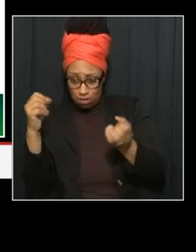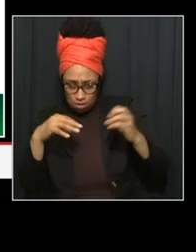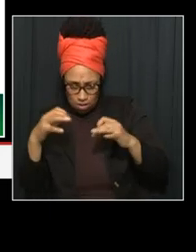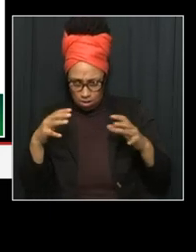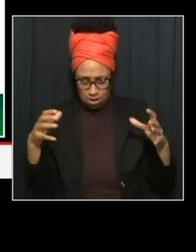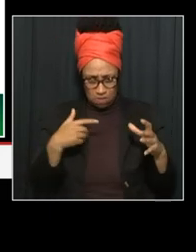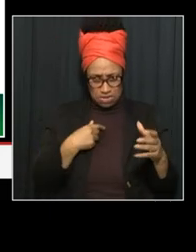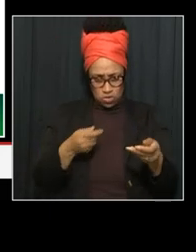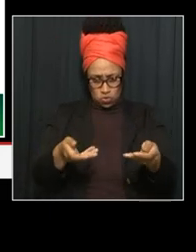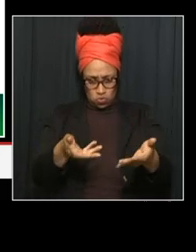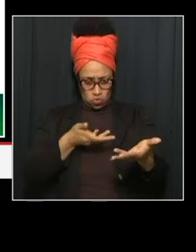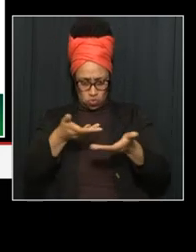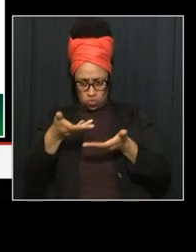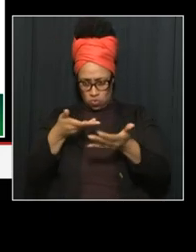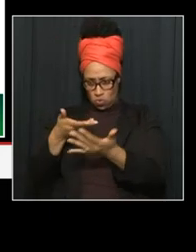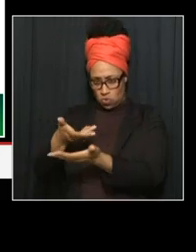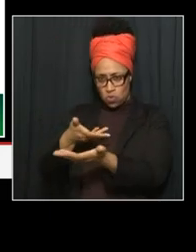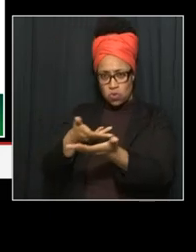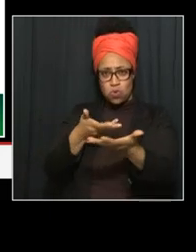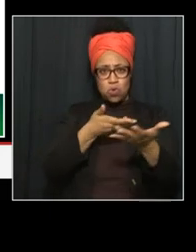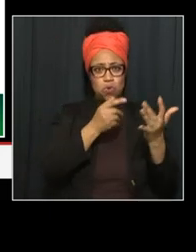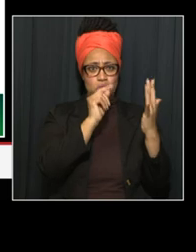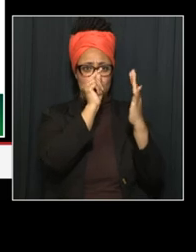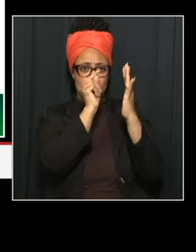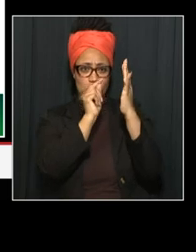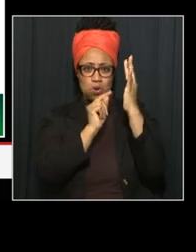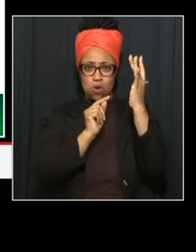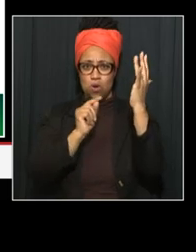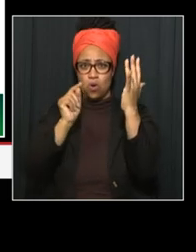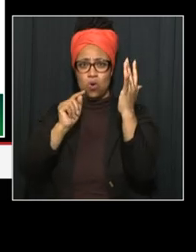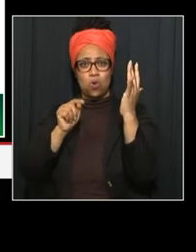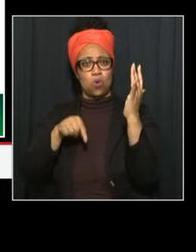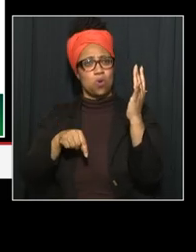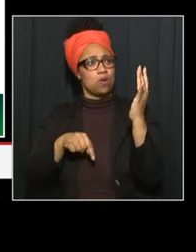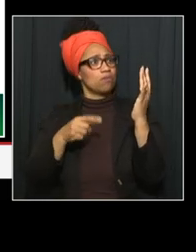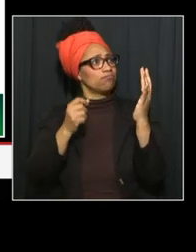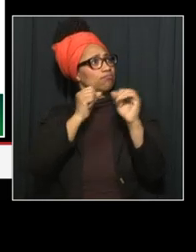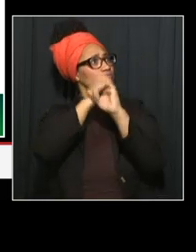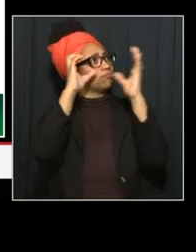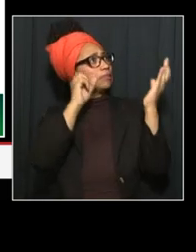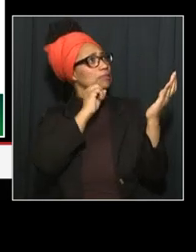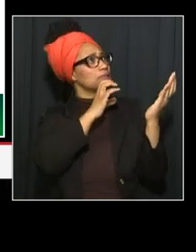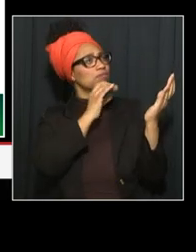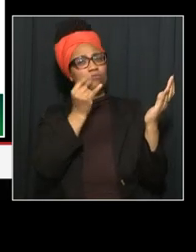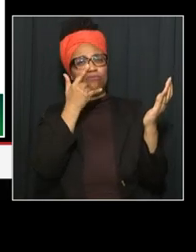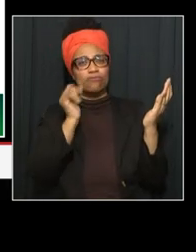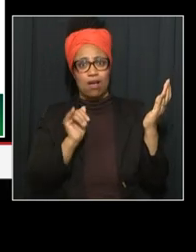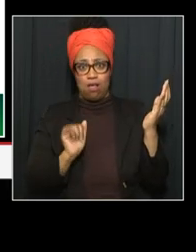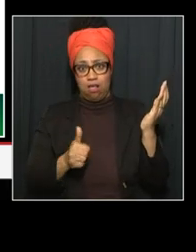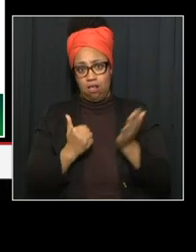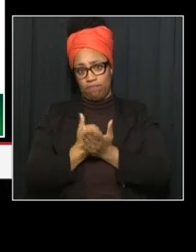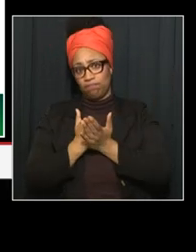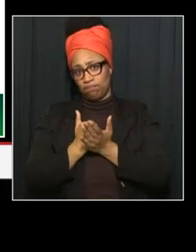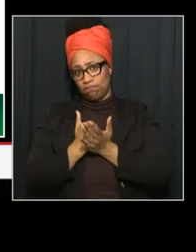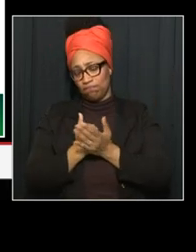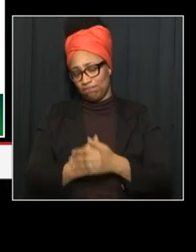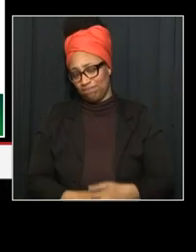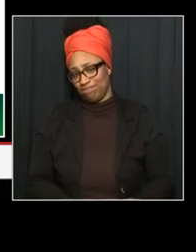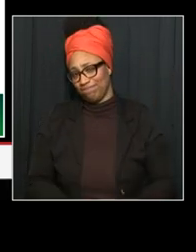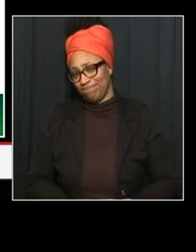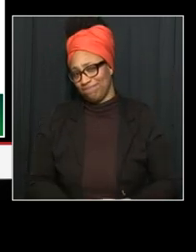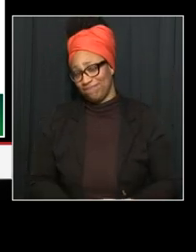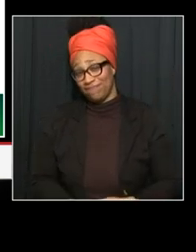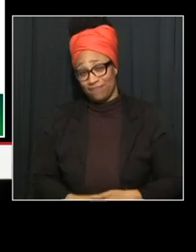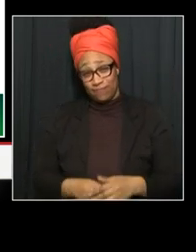looks like. So even when challenges arise, our commitment to you